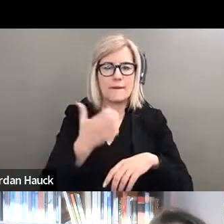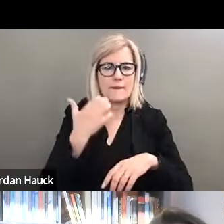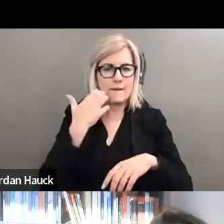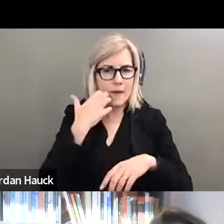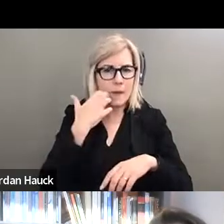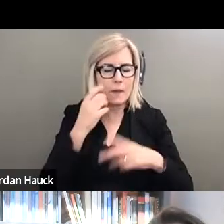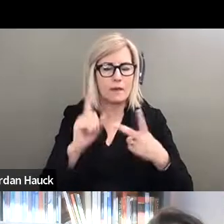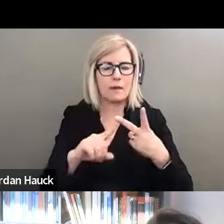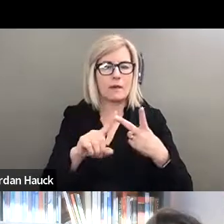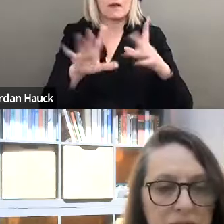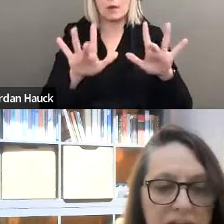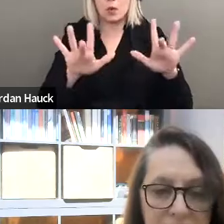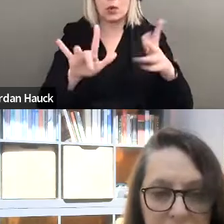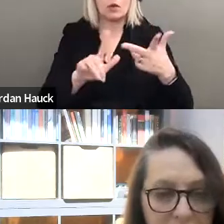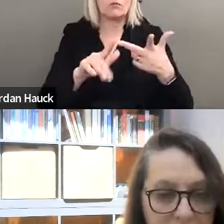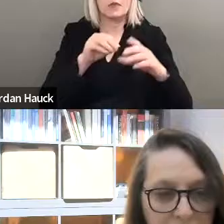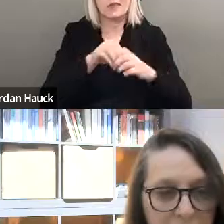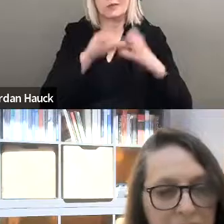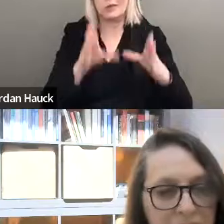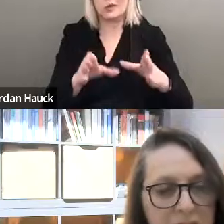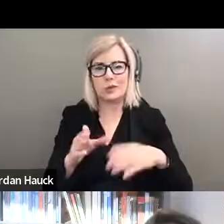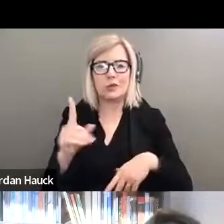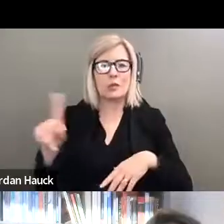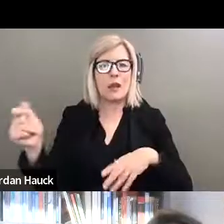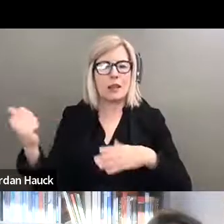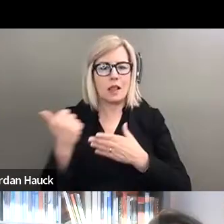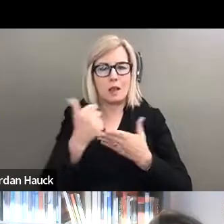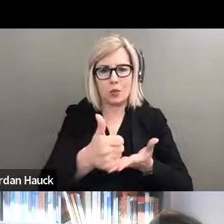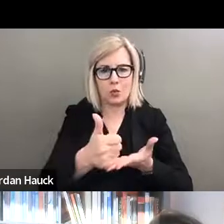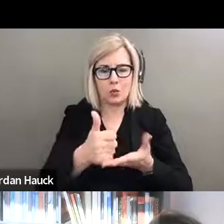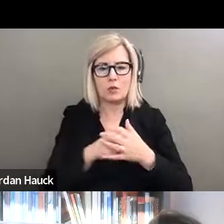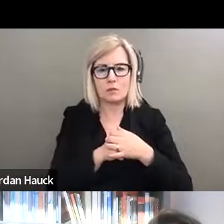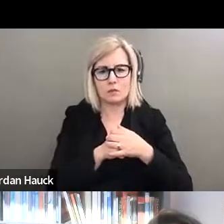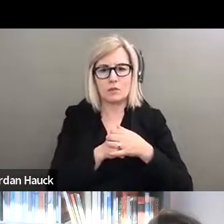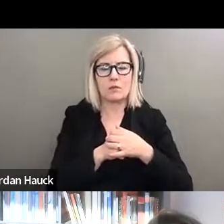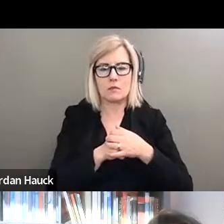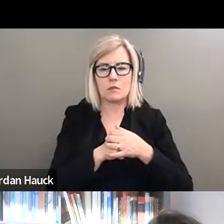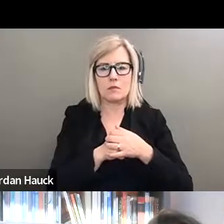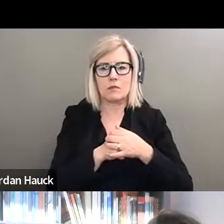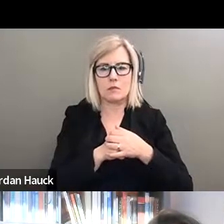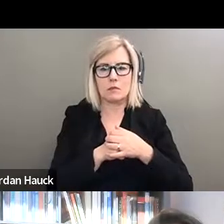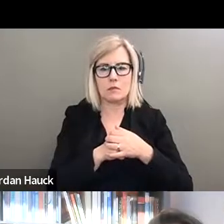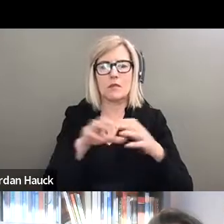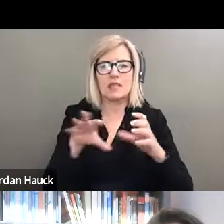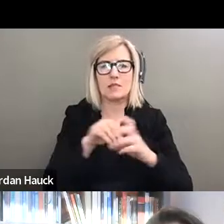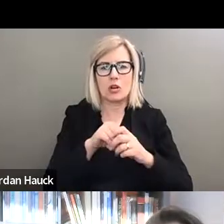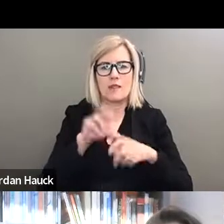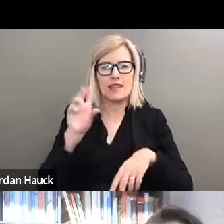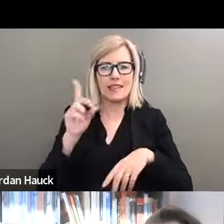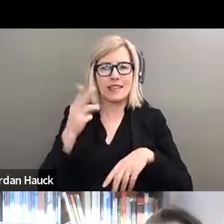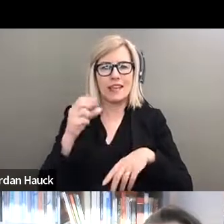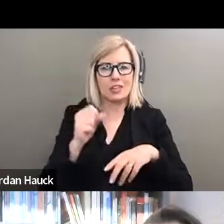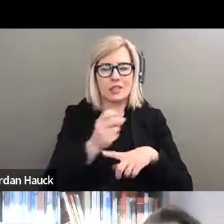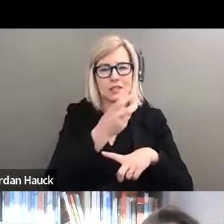on the computer, or in person, or have somebody else help you with it. It's part of DHS moving